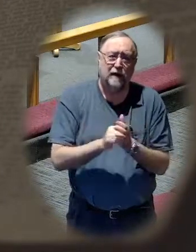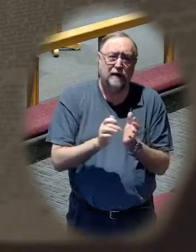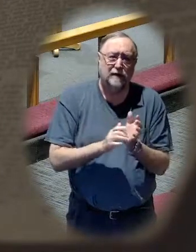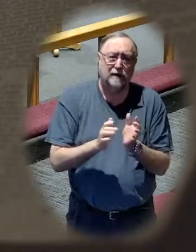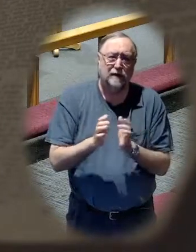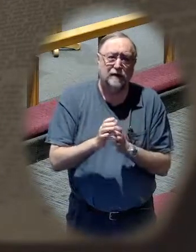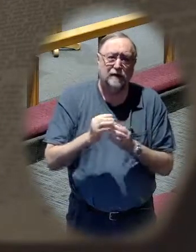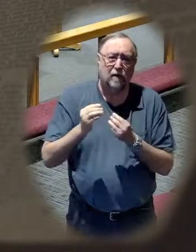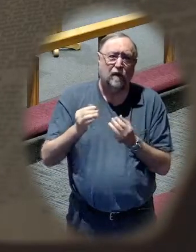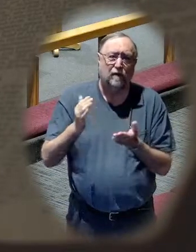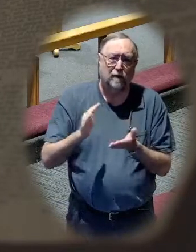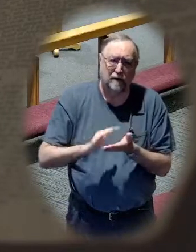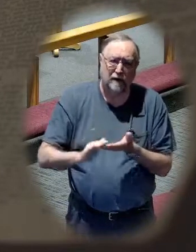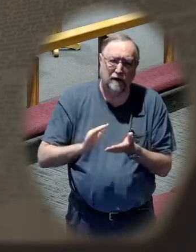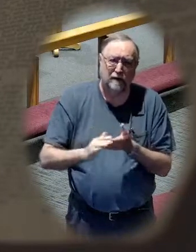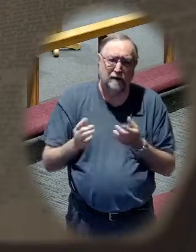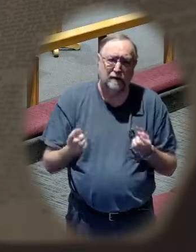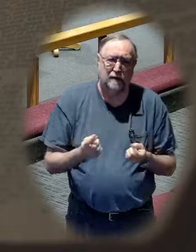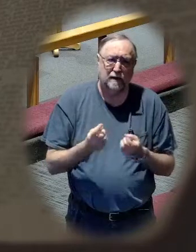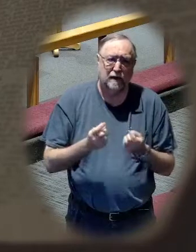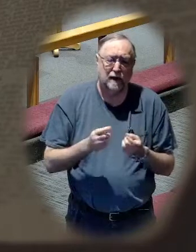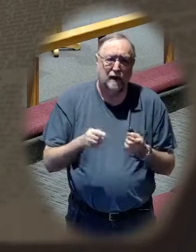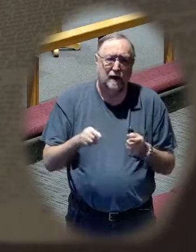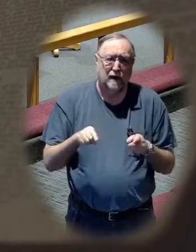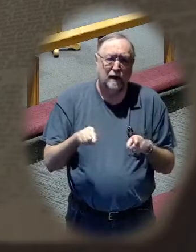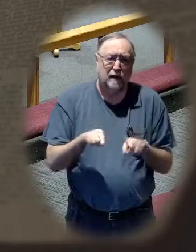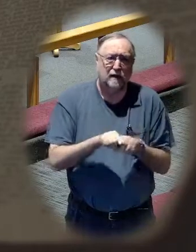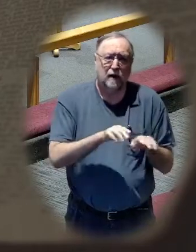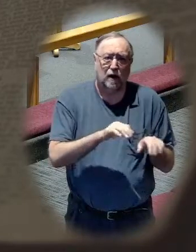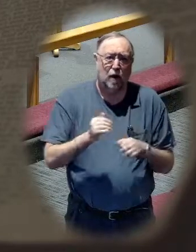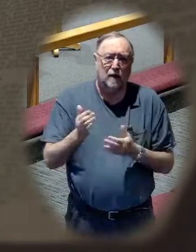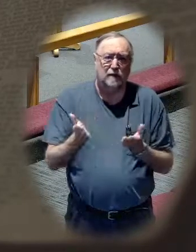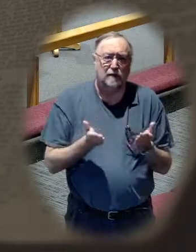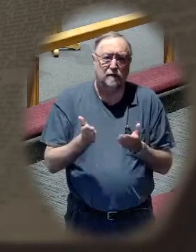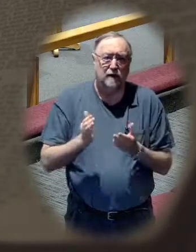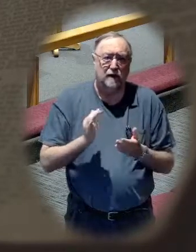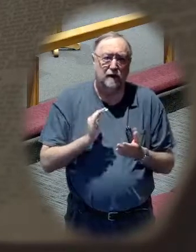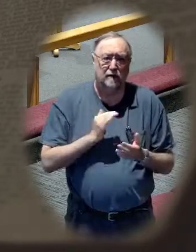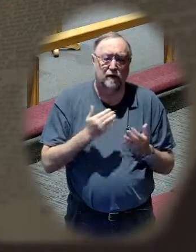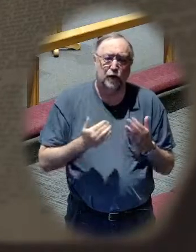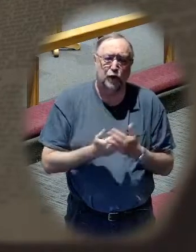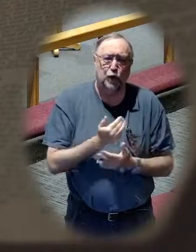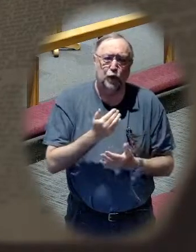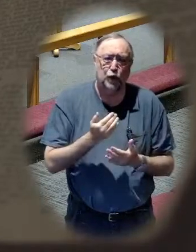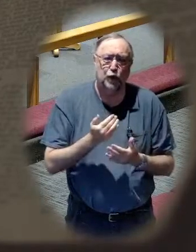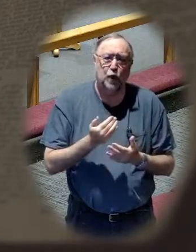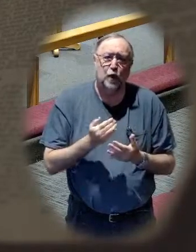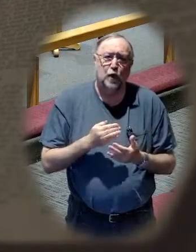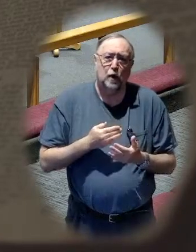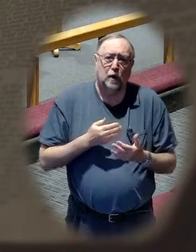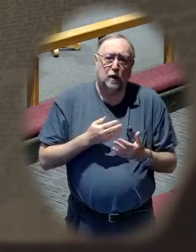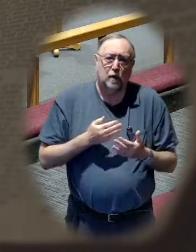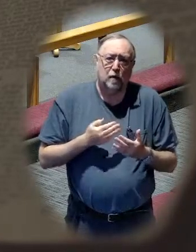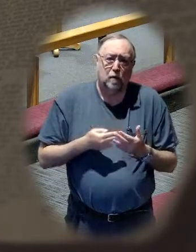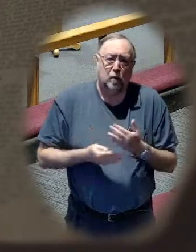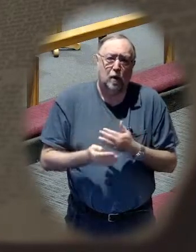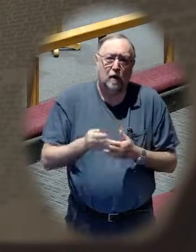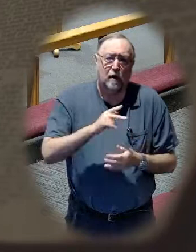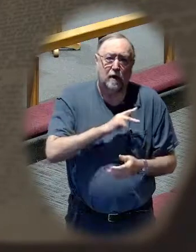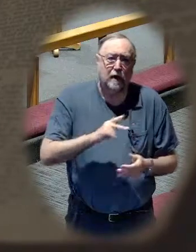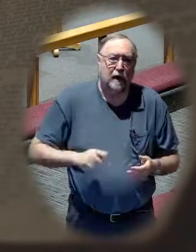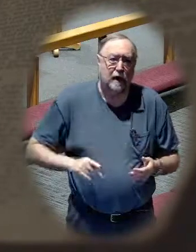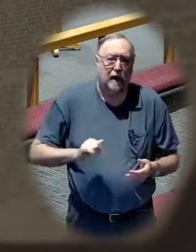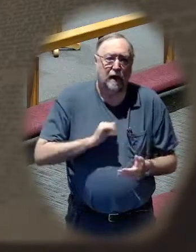sins. As a called and ordained servant of our newborn King, I forgive you all your sins in the name of the Father and the